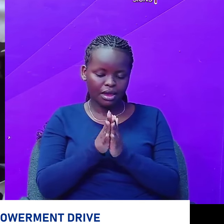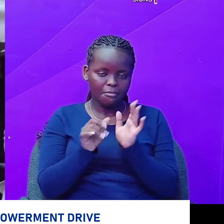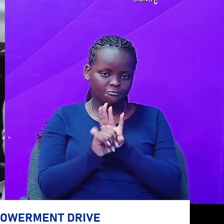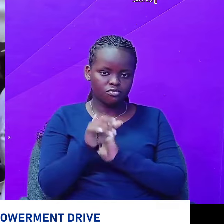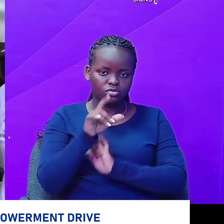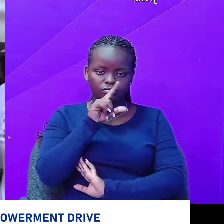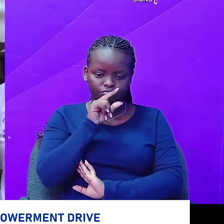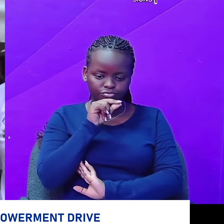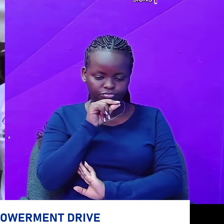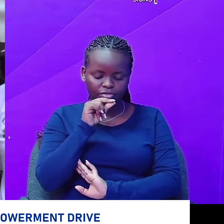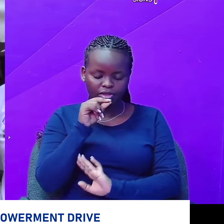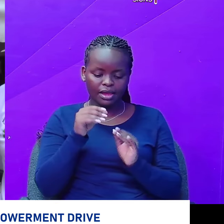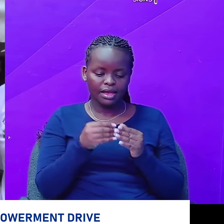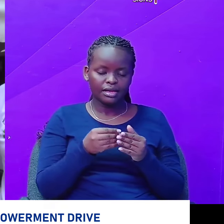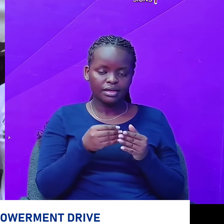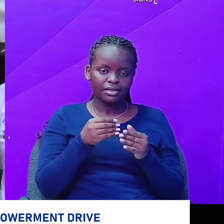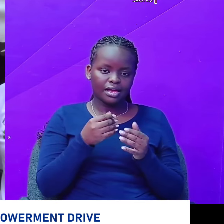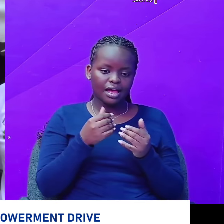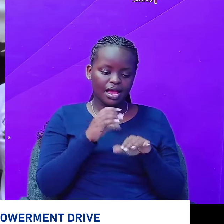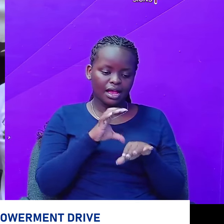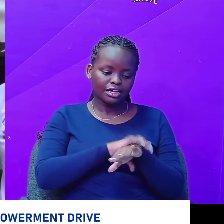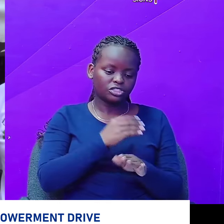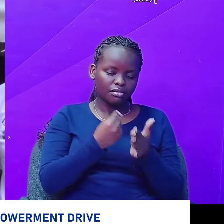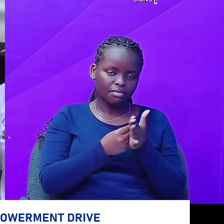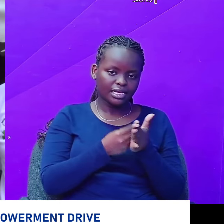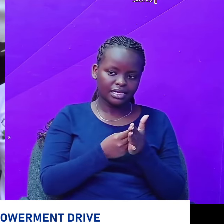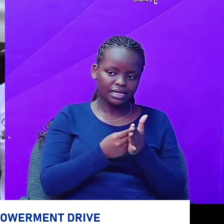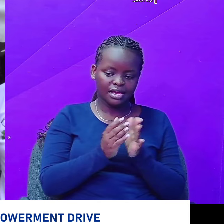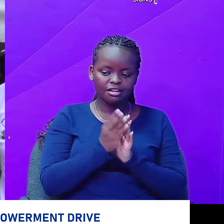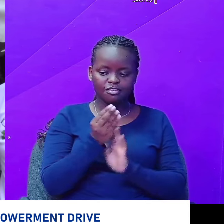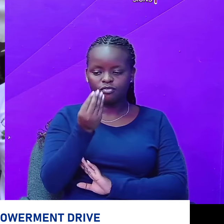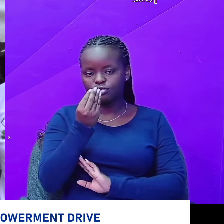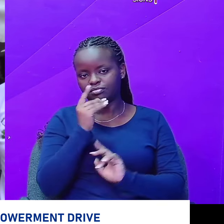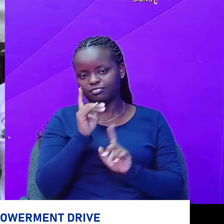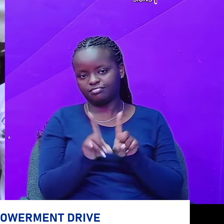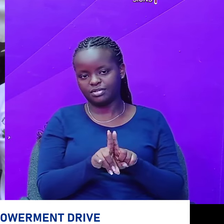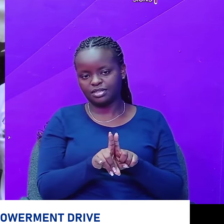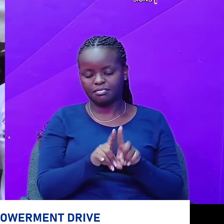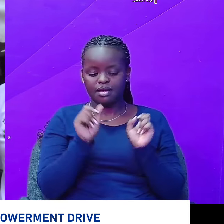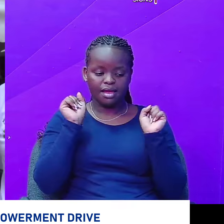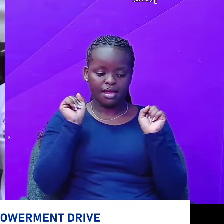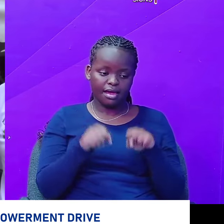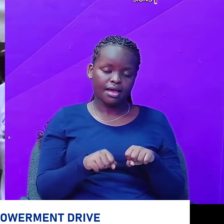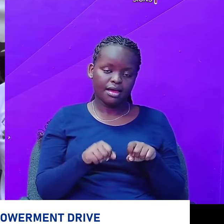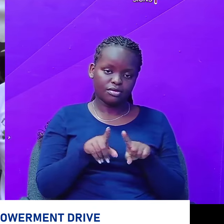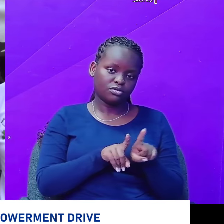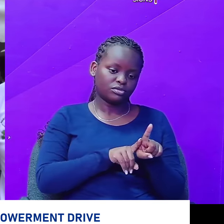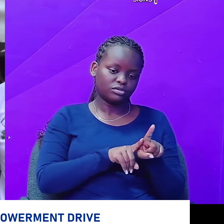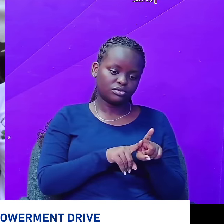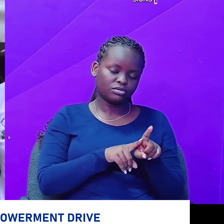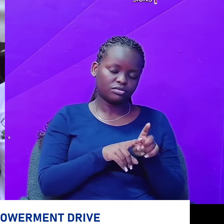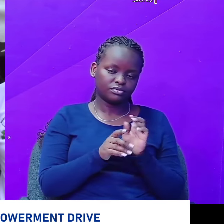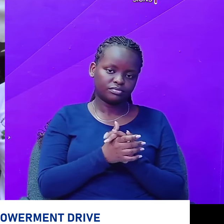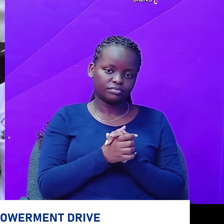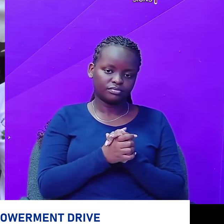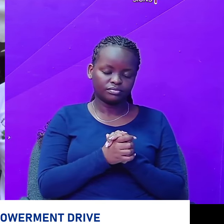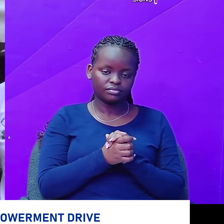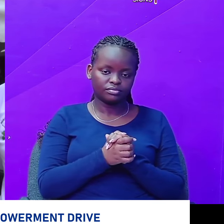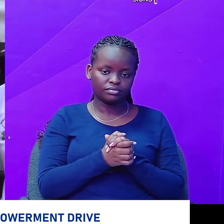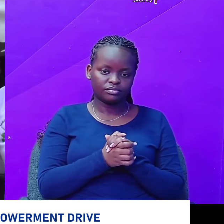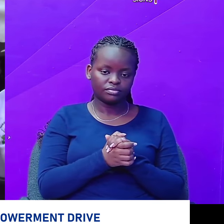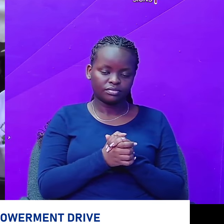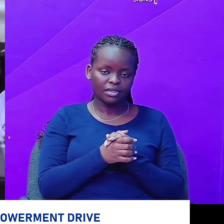in the pocket and food on the table, and also be able to carry around their